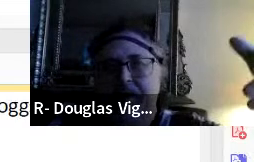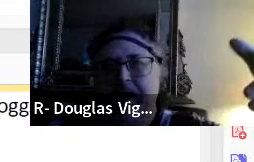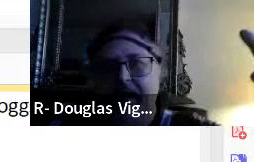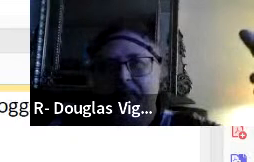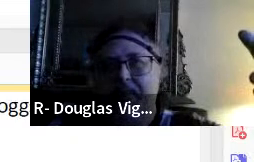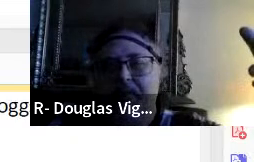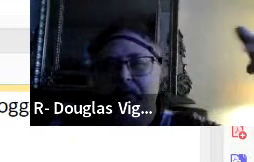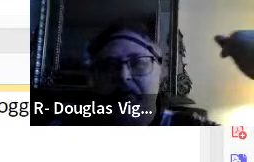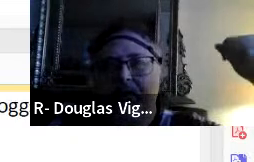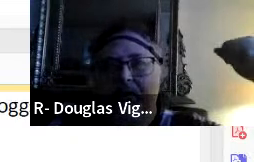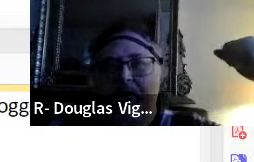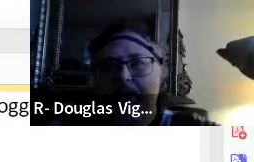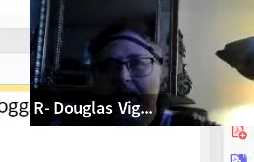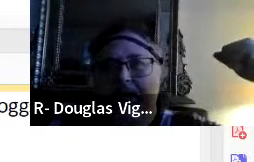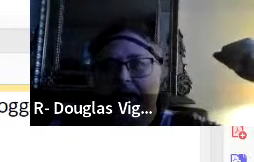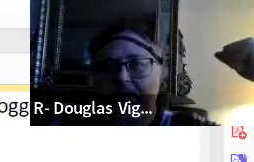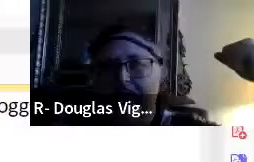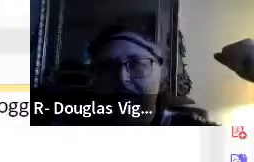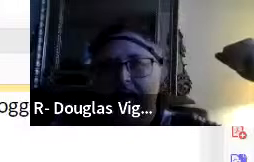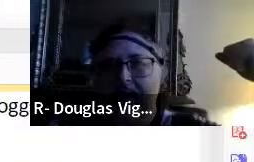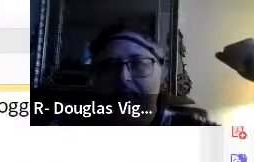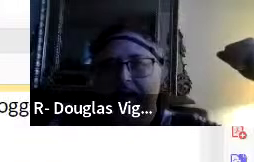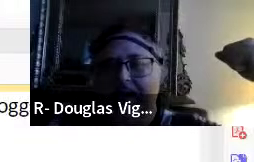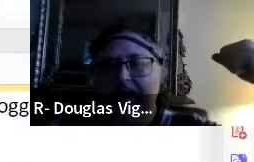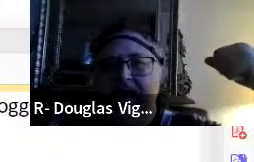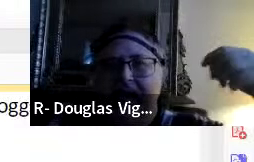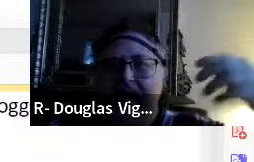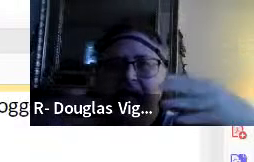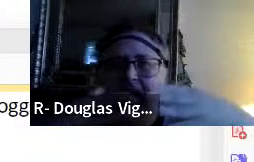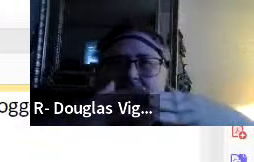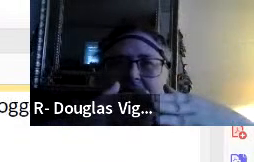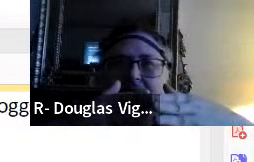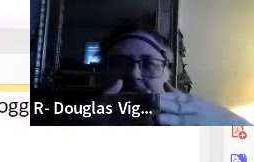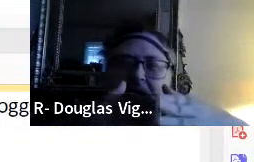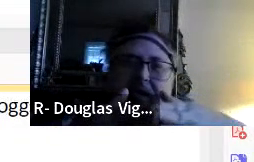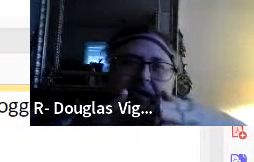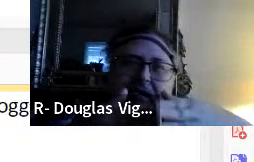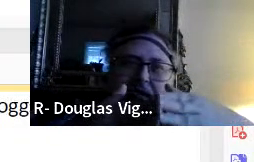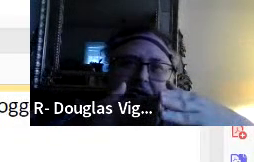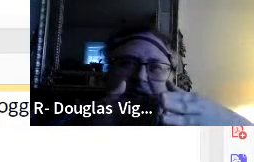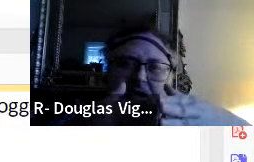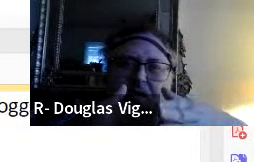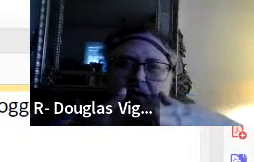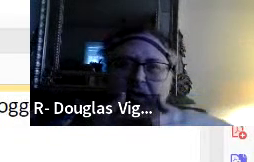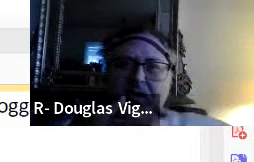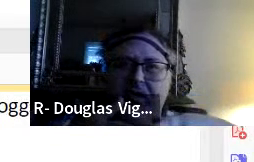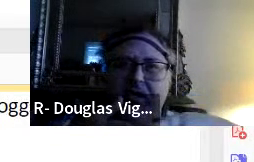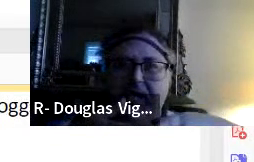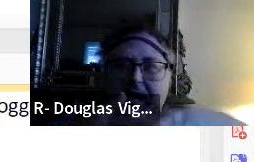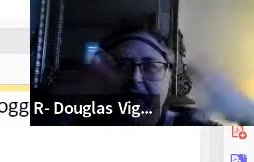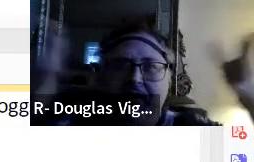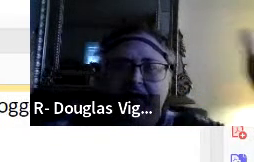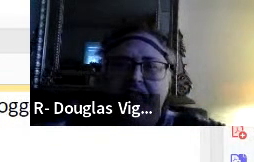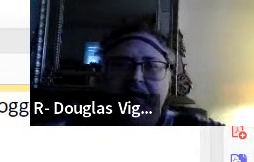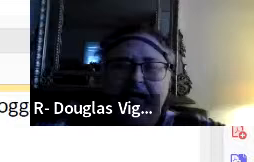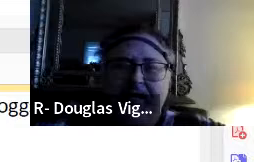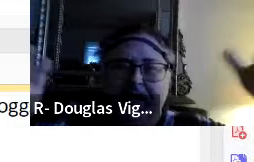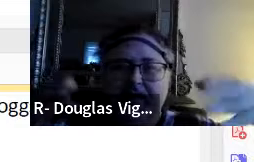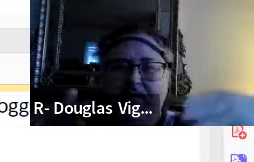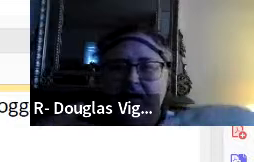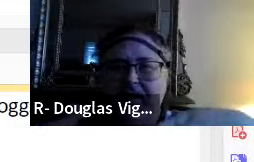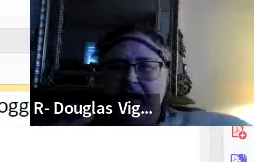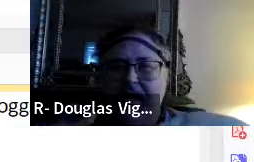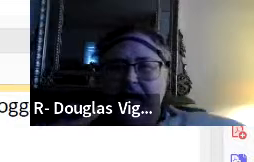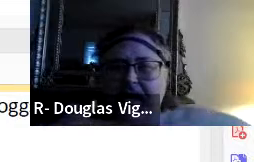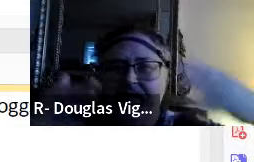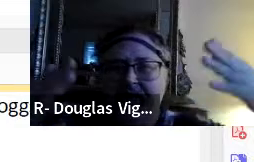that will able to, because it's a lot of it's too generic to me. That